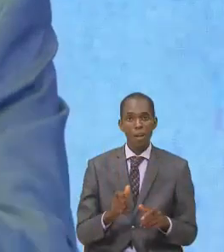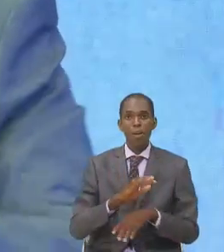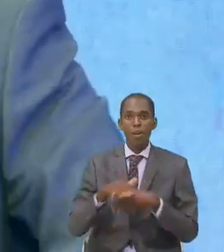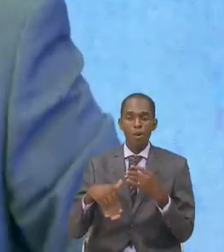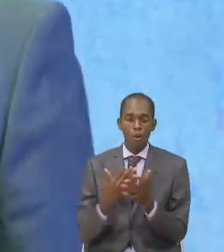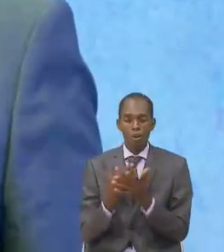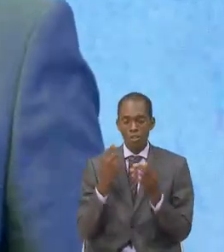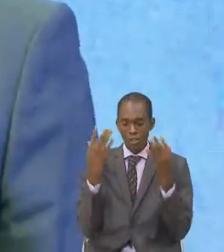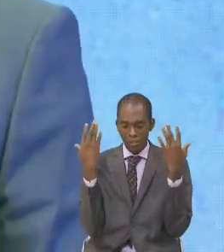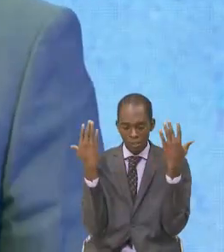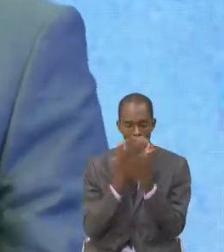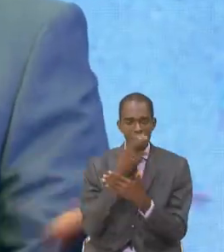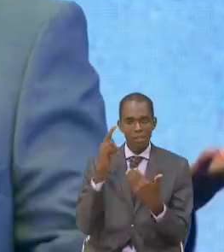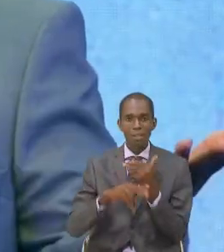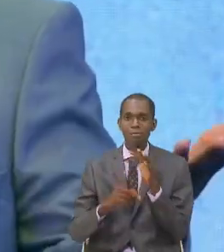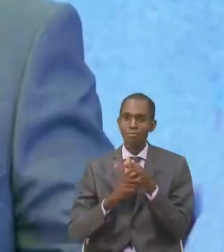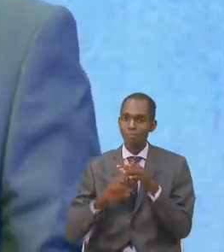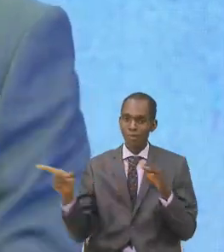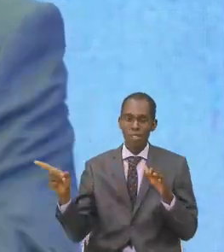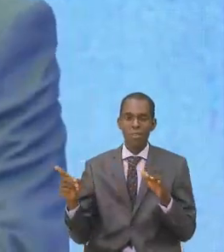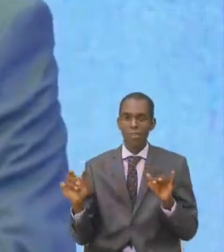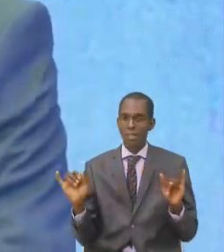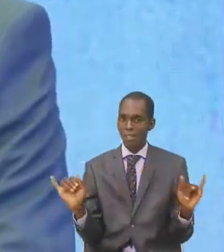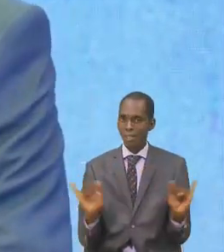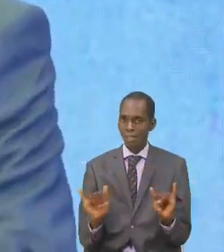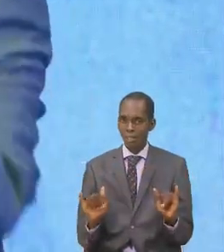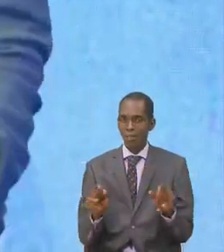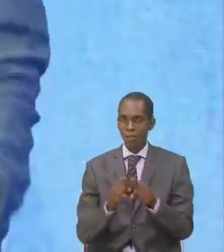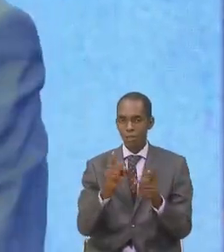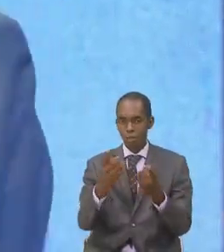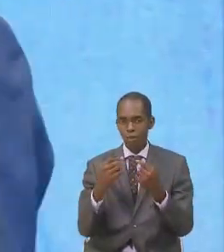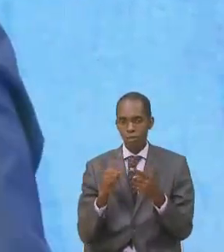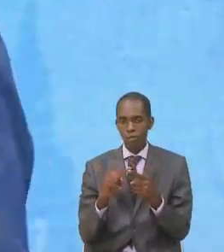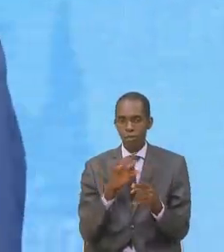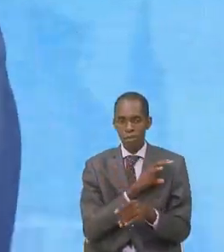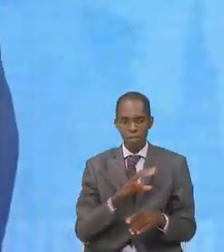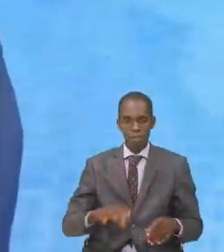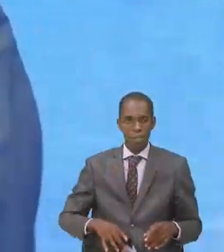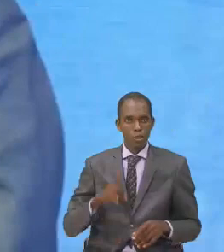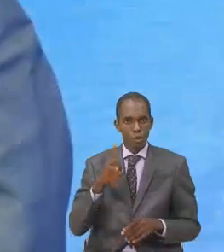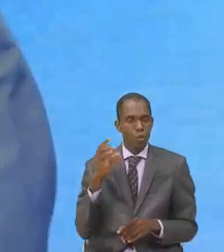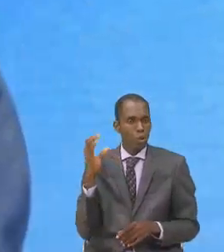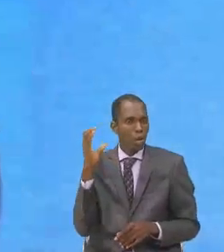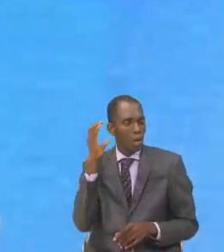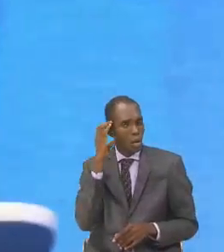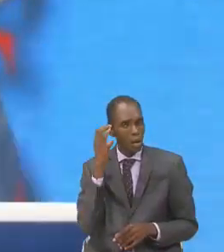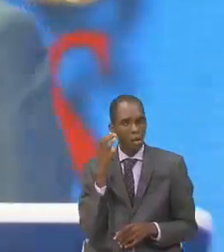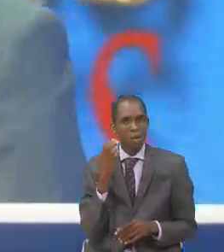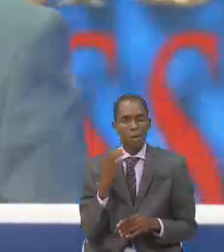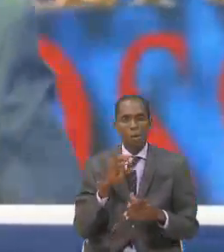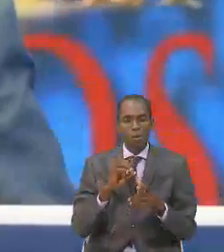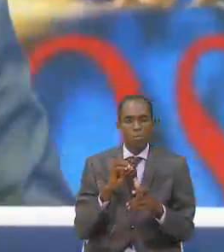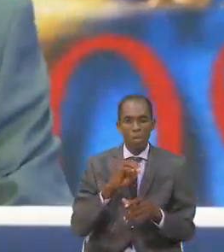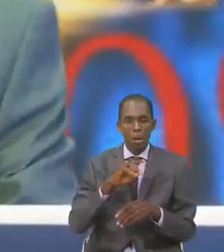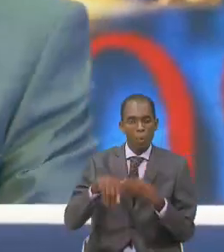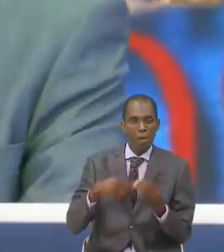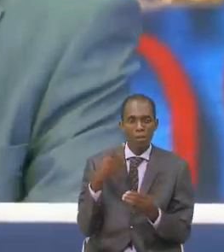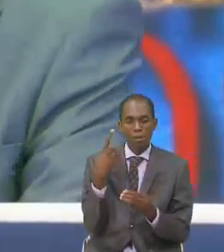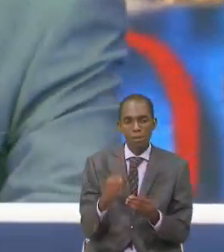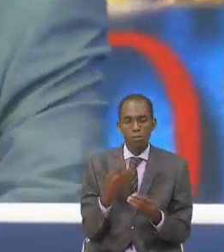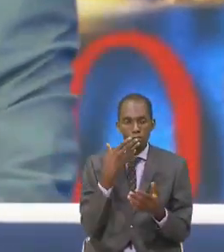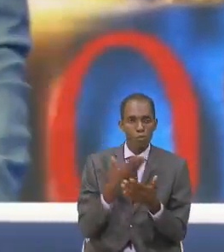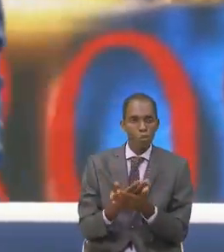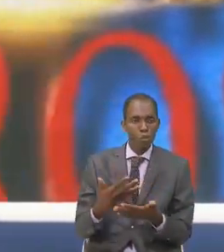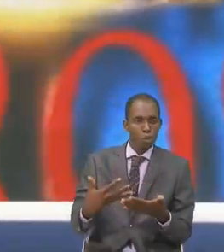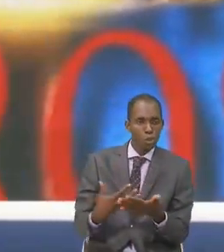is instantaneous, all the darkness will vanish away. When you come to Christ, as you hear the gospel, when